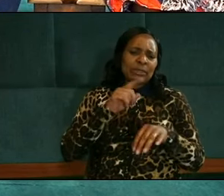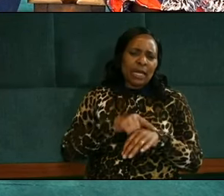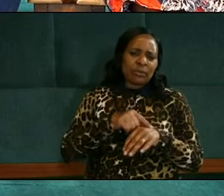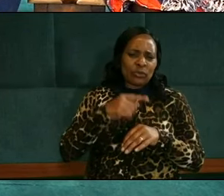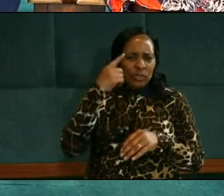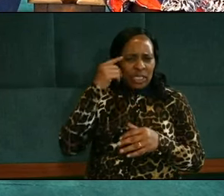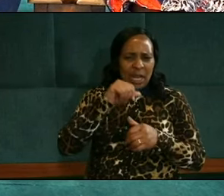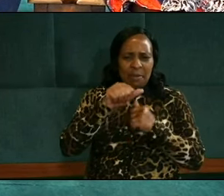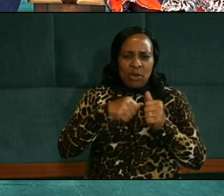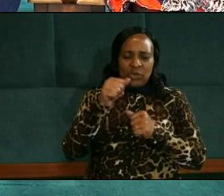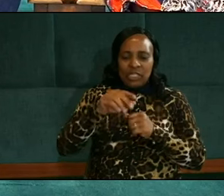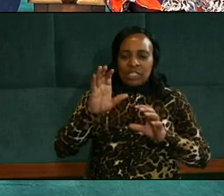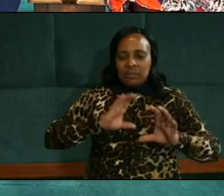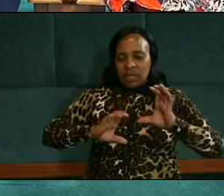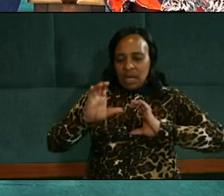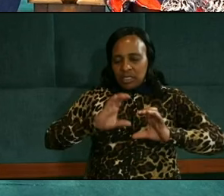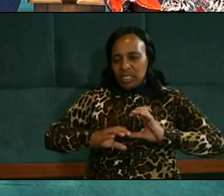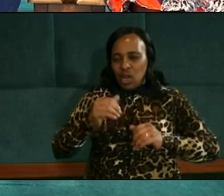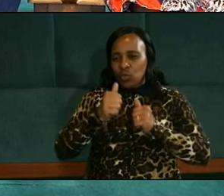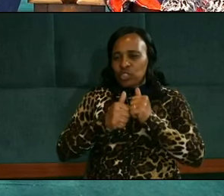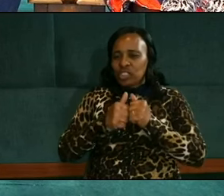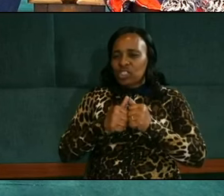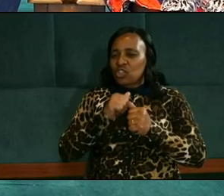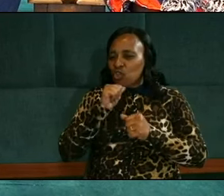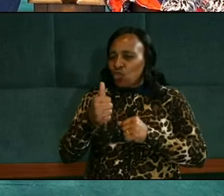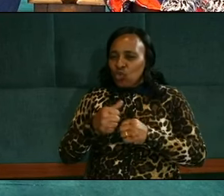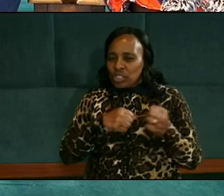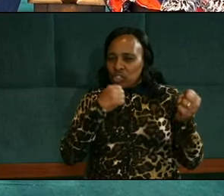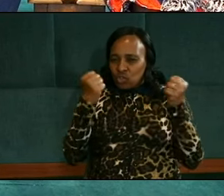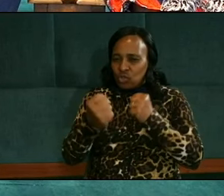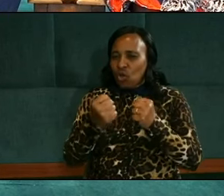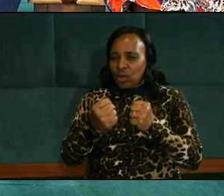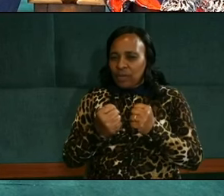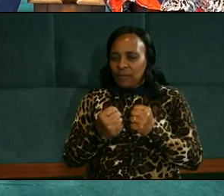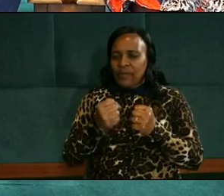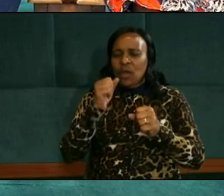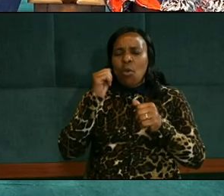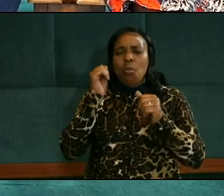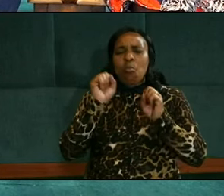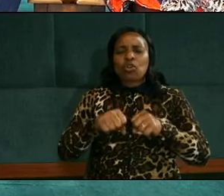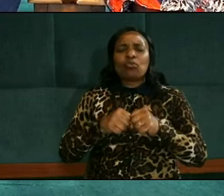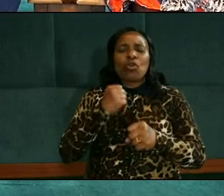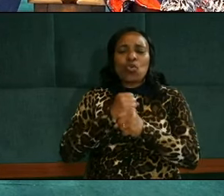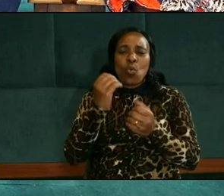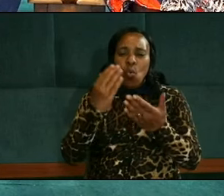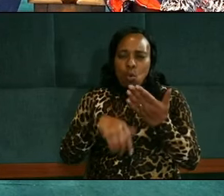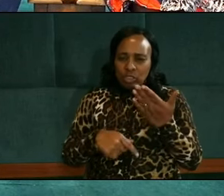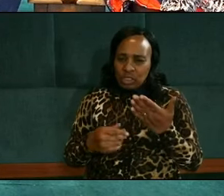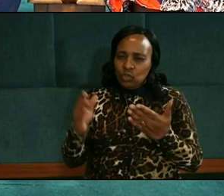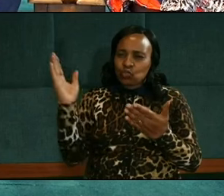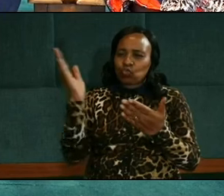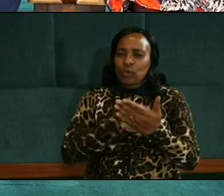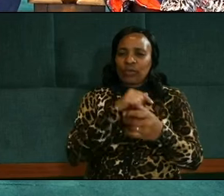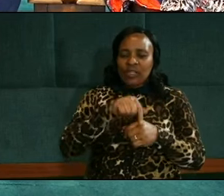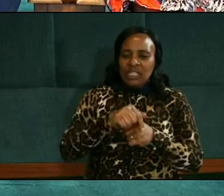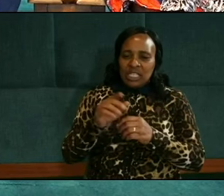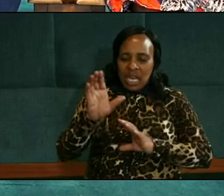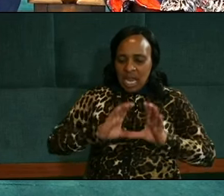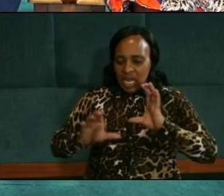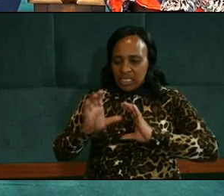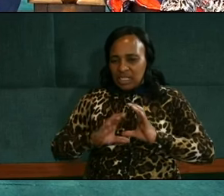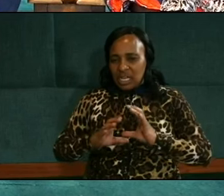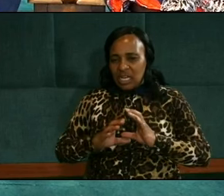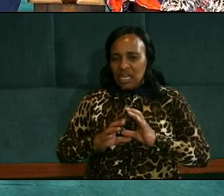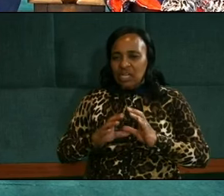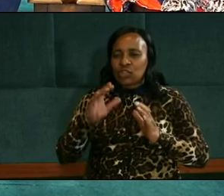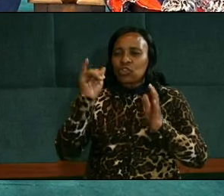these aspects of your character that are not so great. And what can you do to eliminate those character traits that you might have been